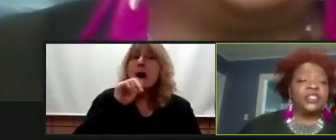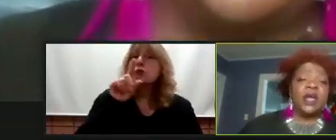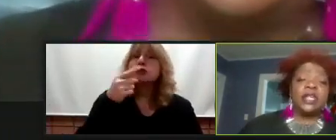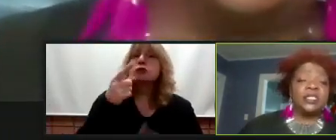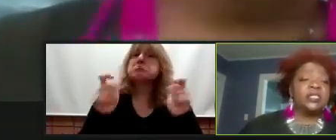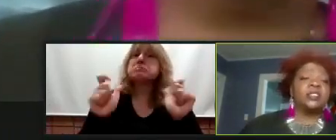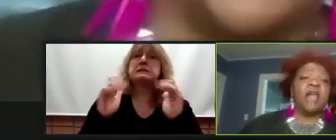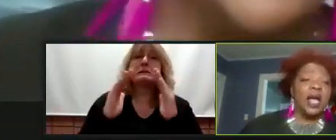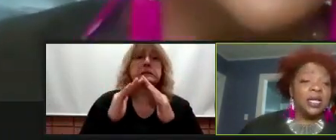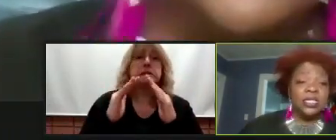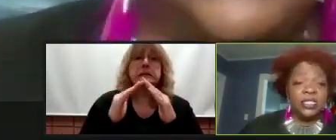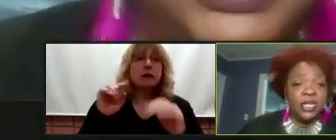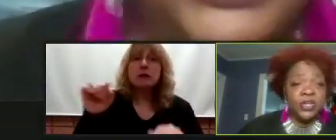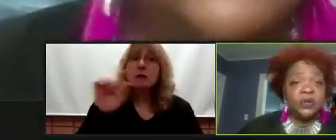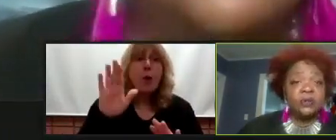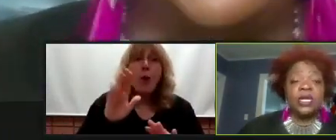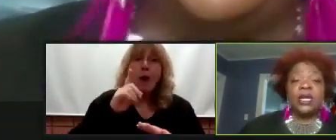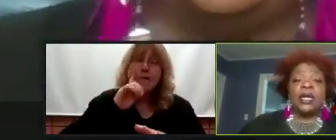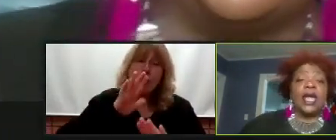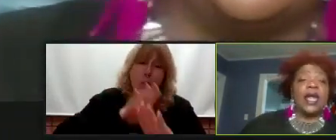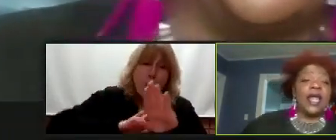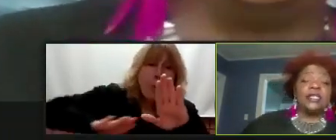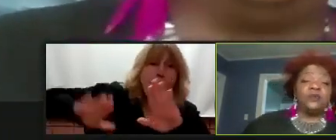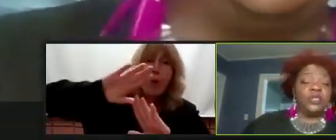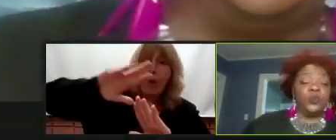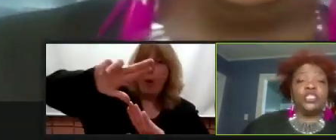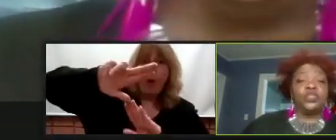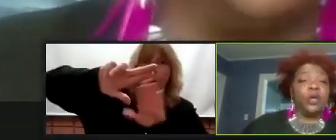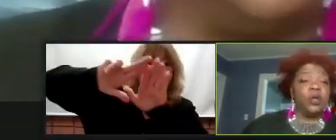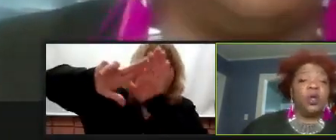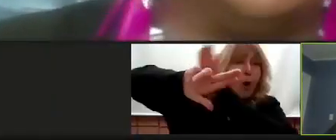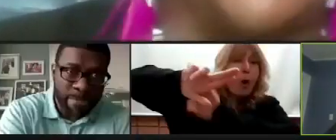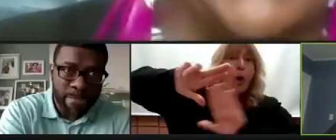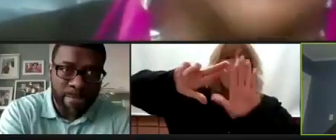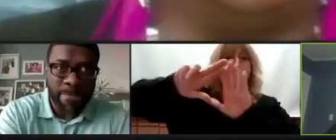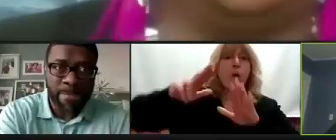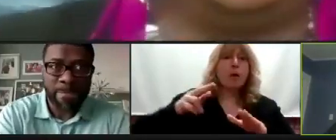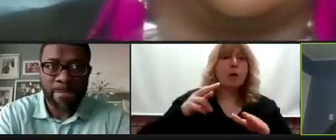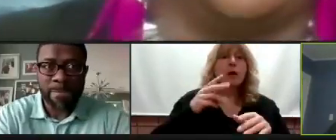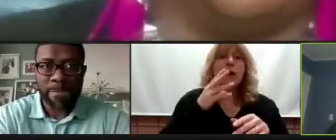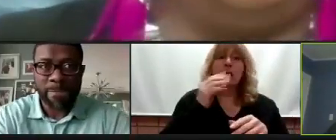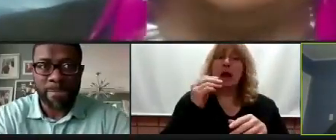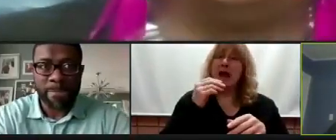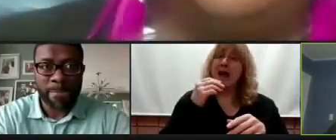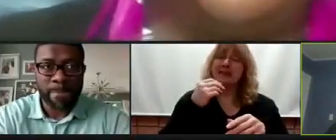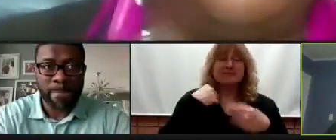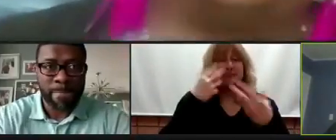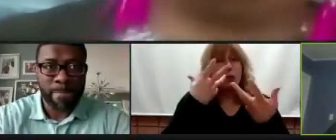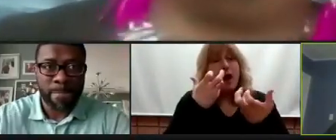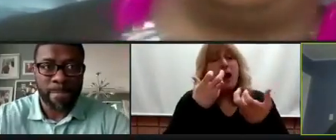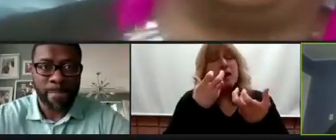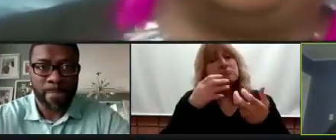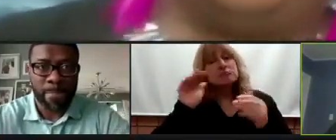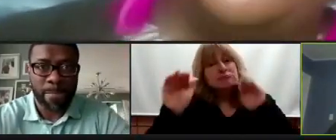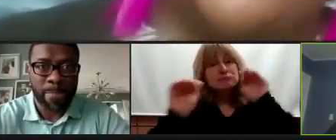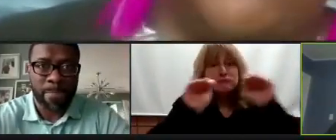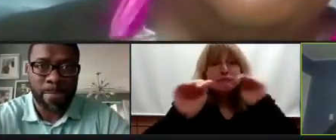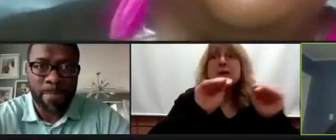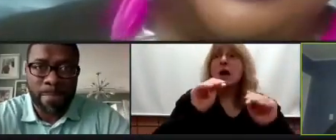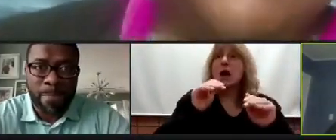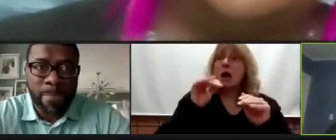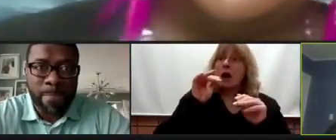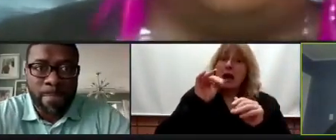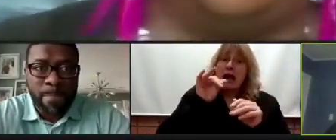say to you, as this saga continues and as we trickle on down, we're in a situation where if we